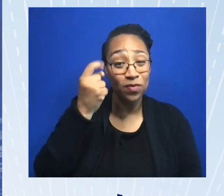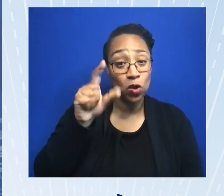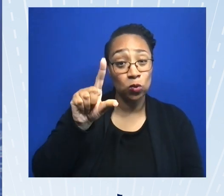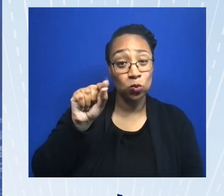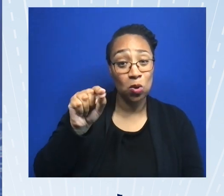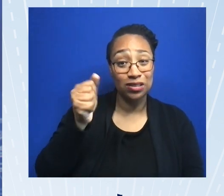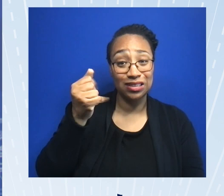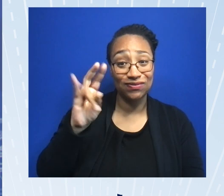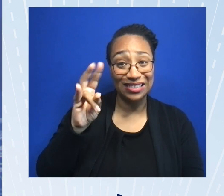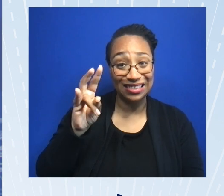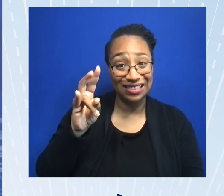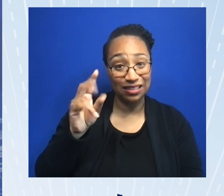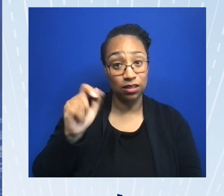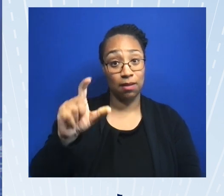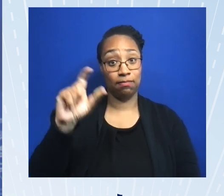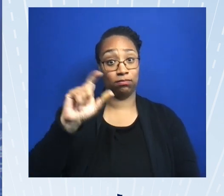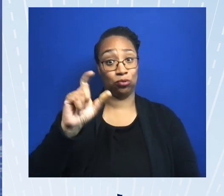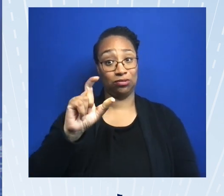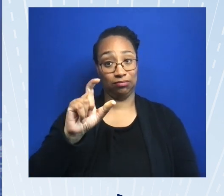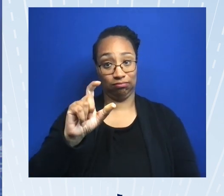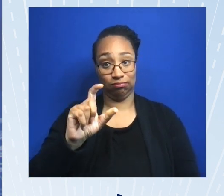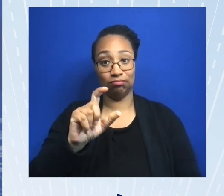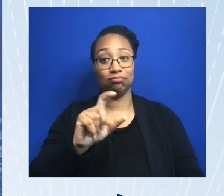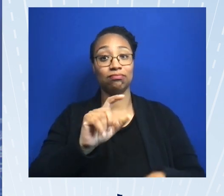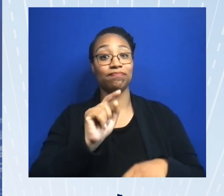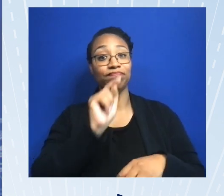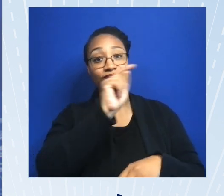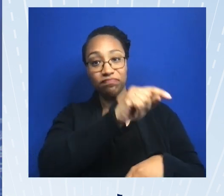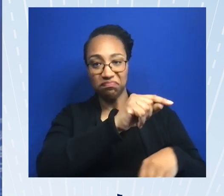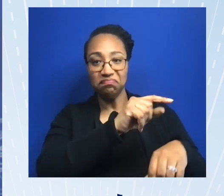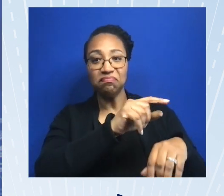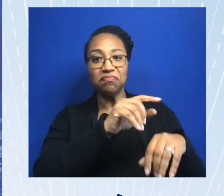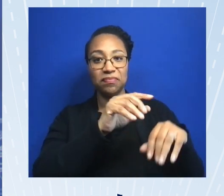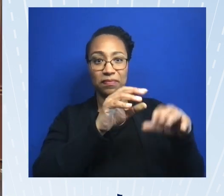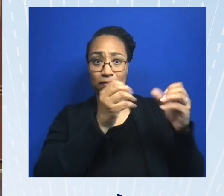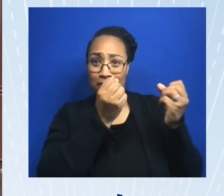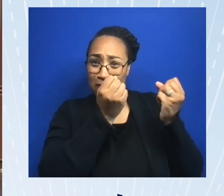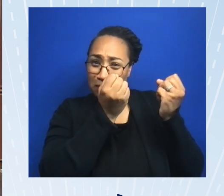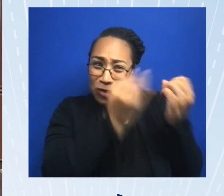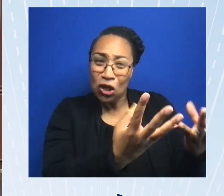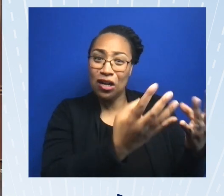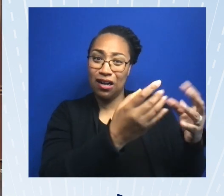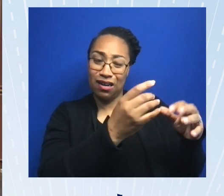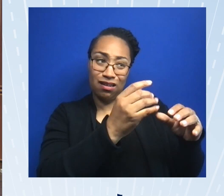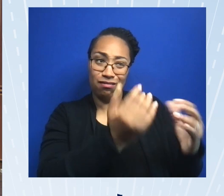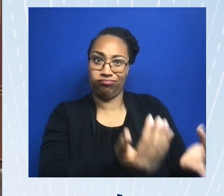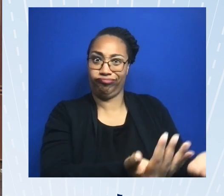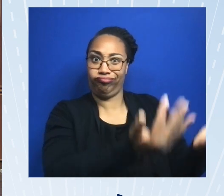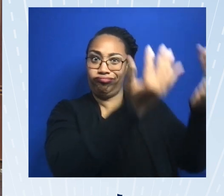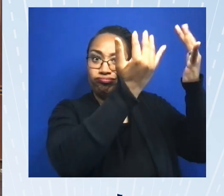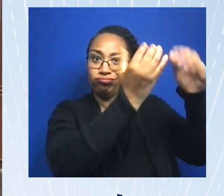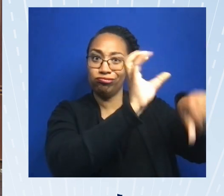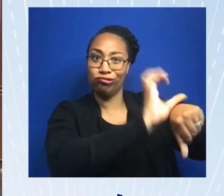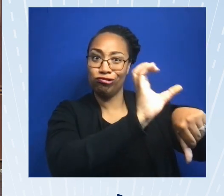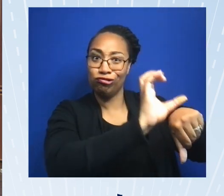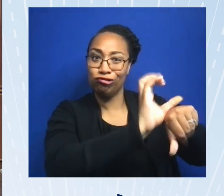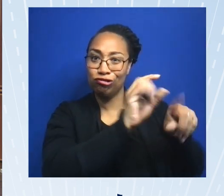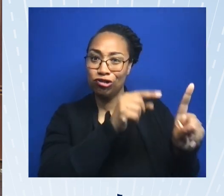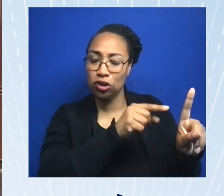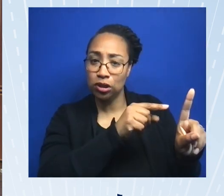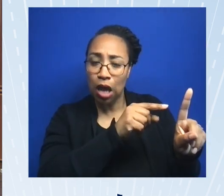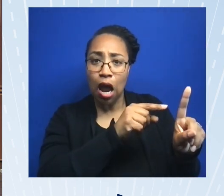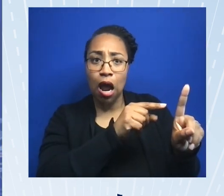rabbi handed mosque leaders keys to the synagogue. Such unity and allyship are